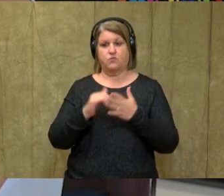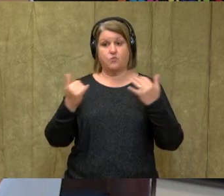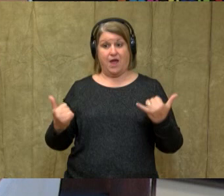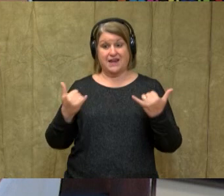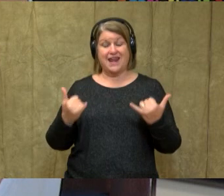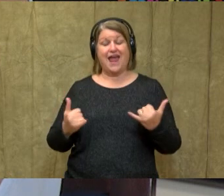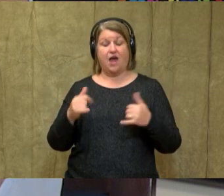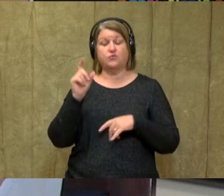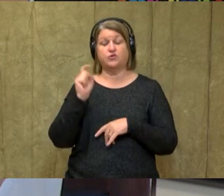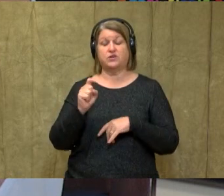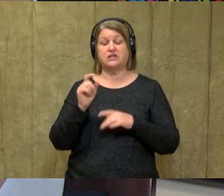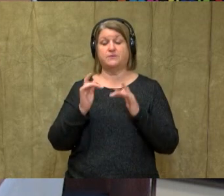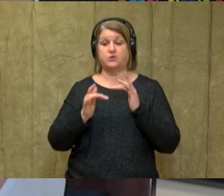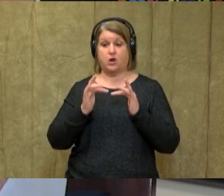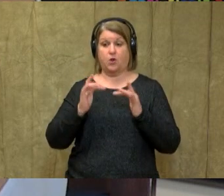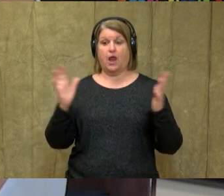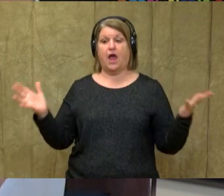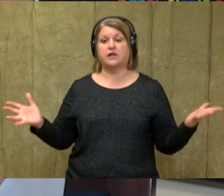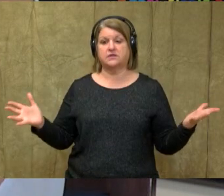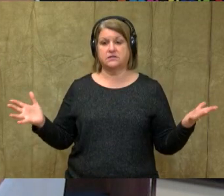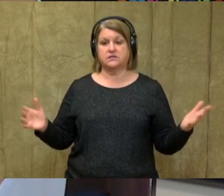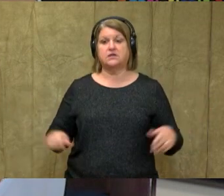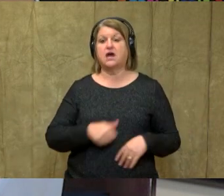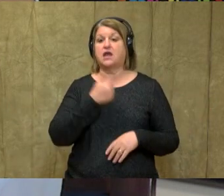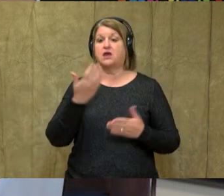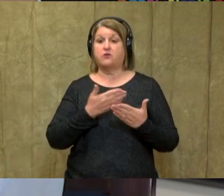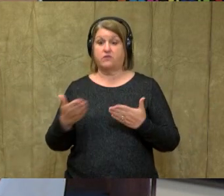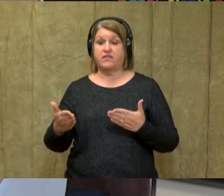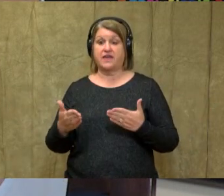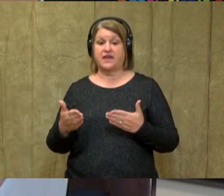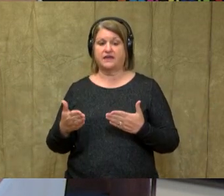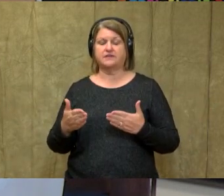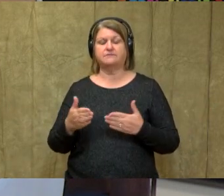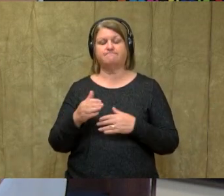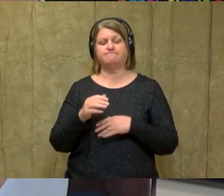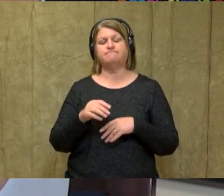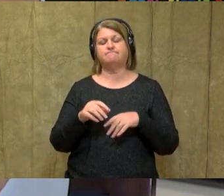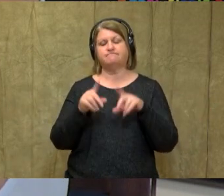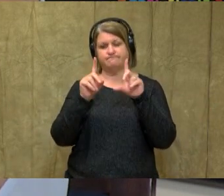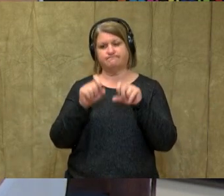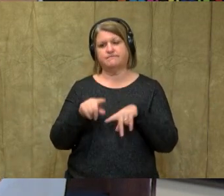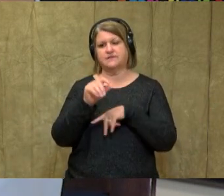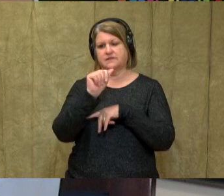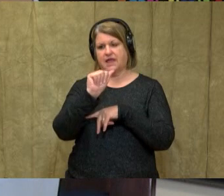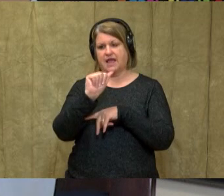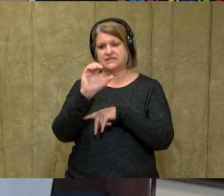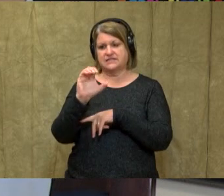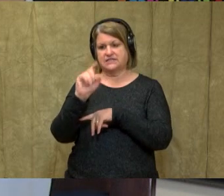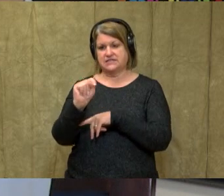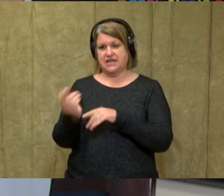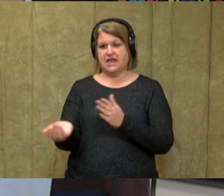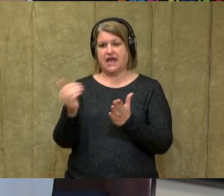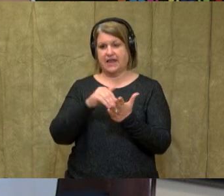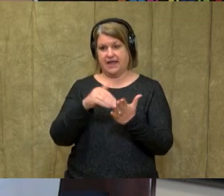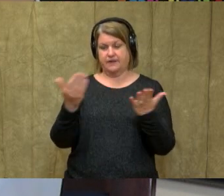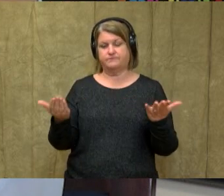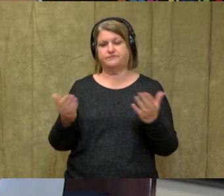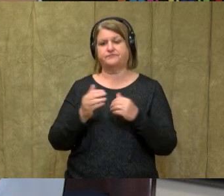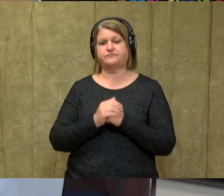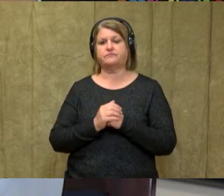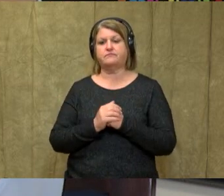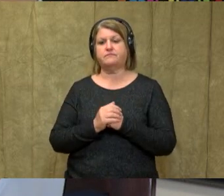online. Another thing you need to do is take your ACT again. So we were talking about this earlier,